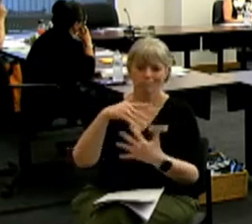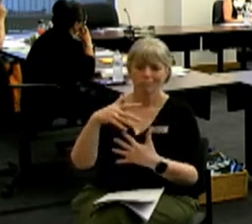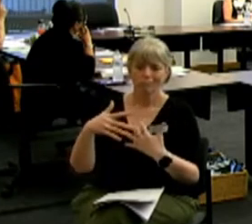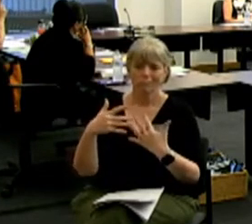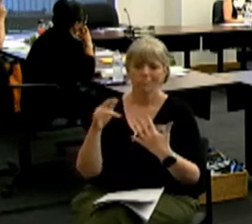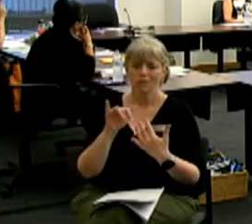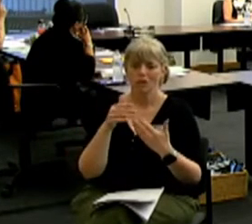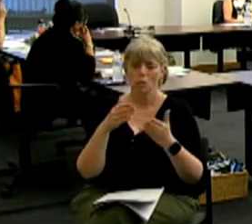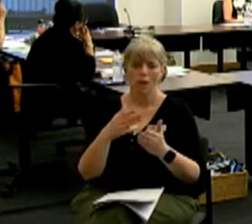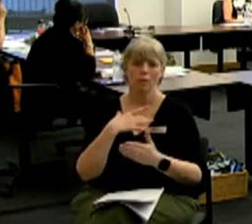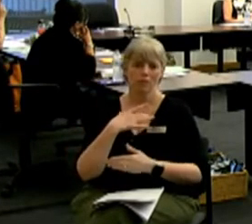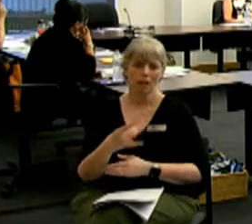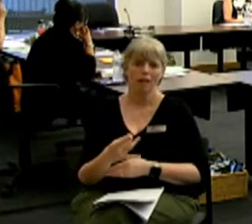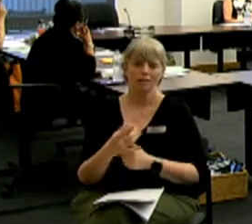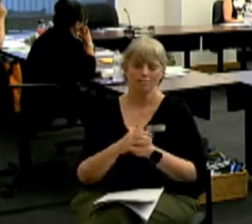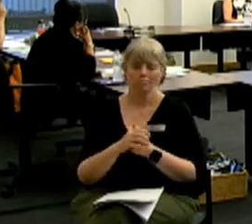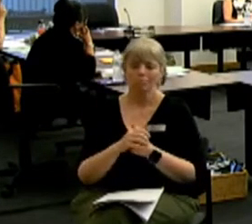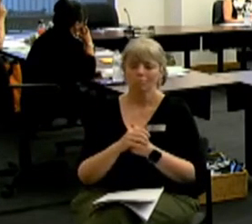like to. So